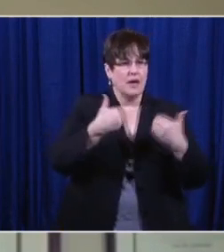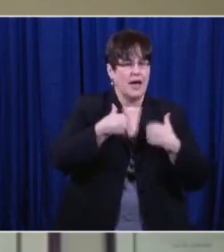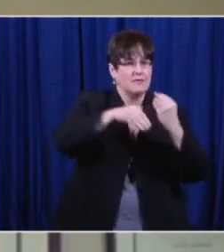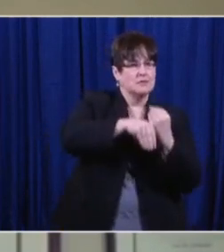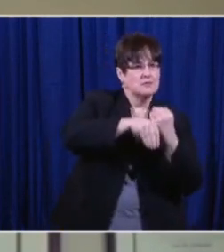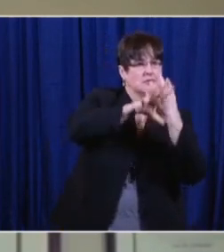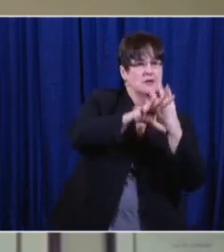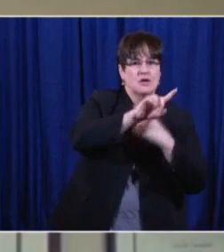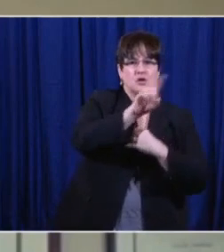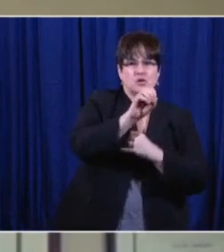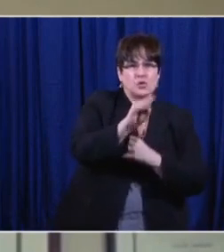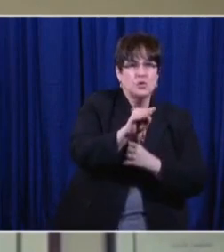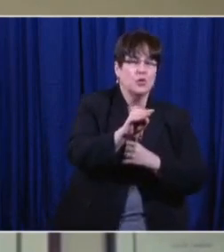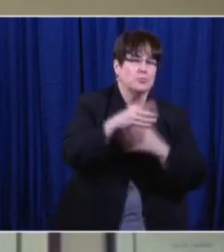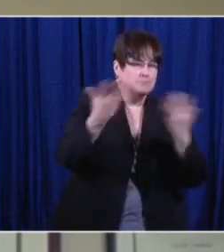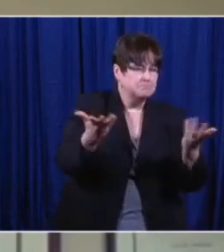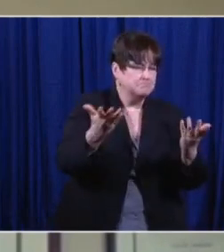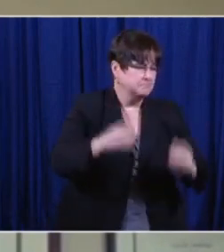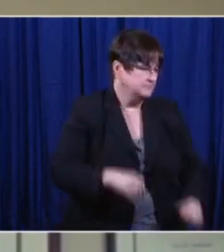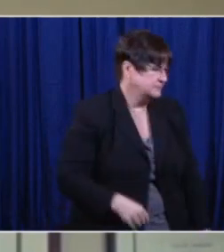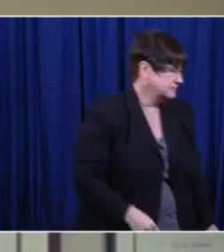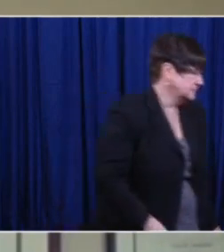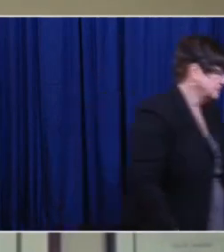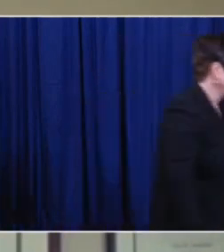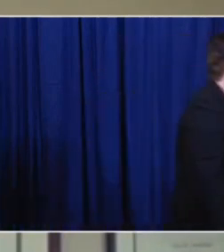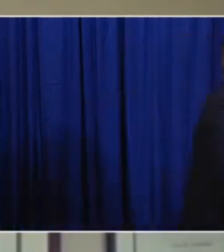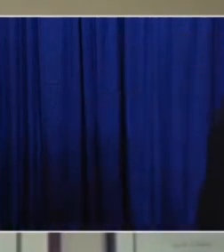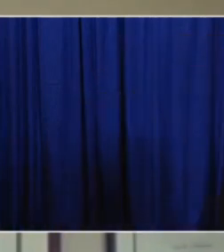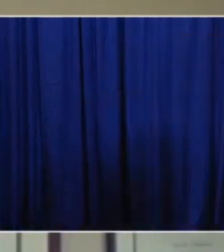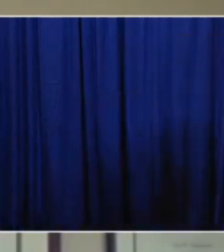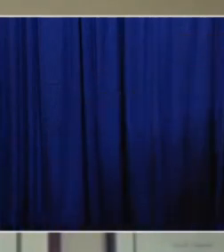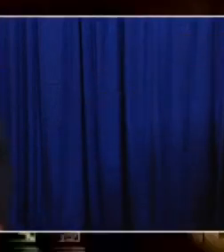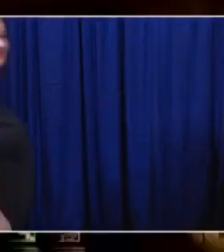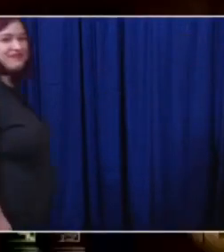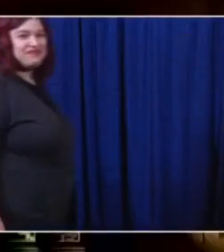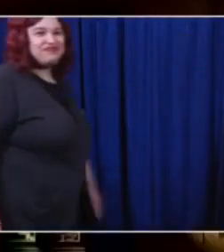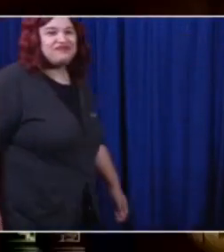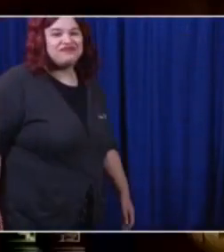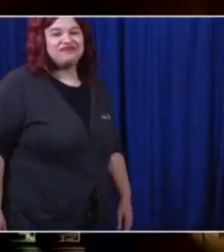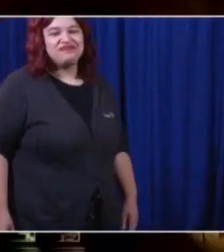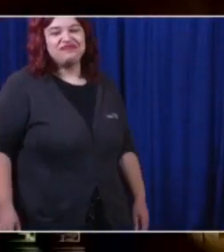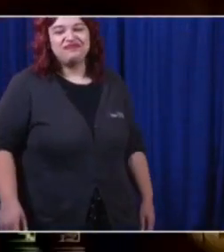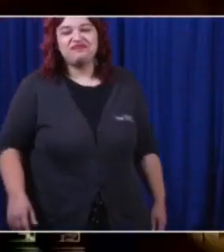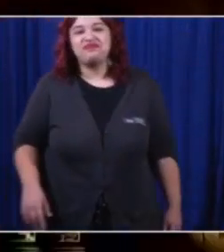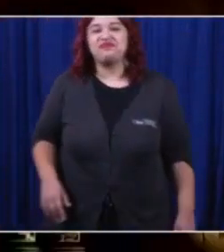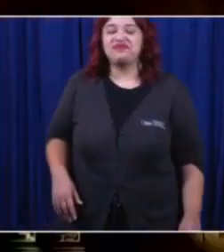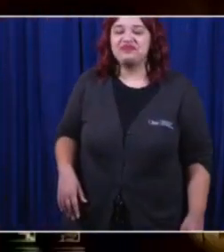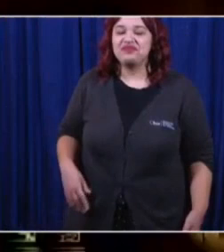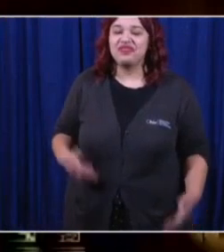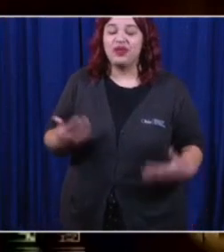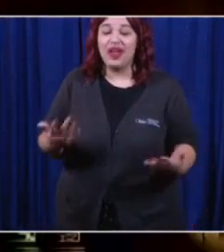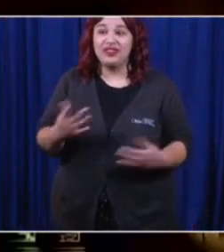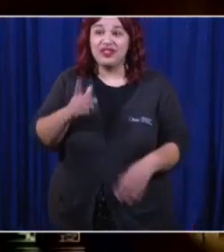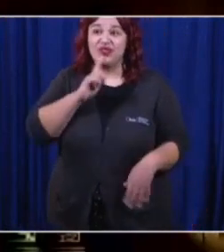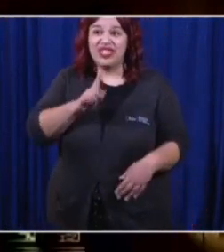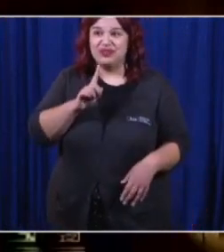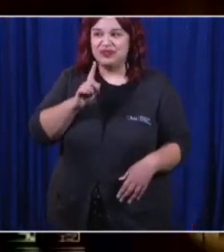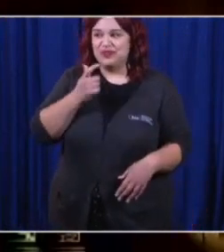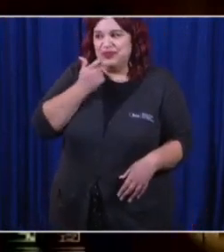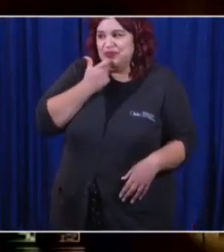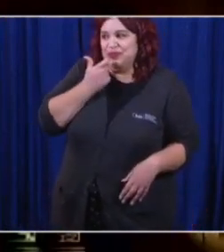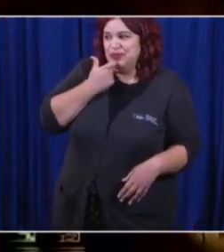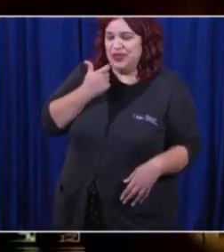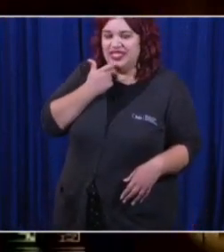Having just done a Zoom birthday party for my son with our family yesterday, he didn't get to see his 7 cousins. He didn't see any of